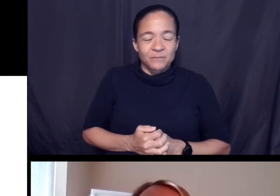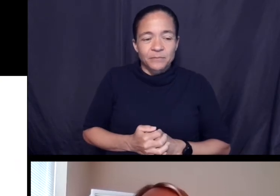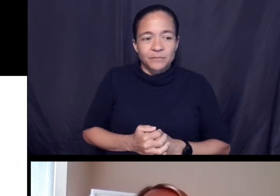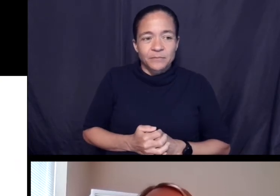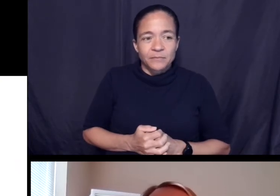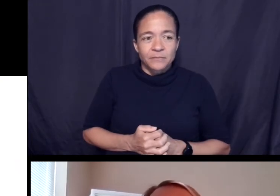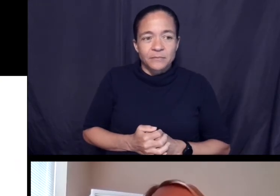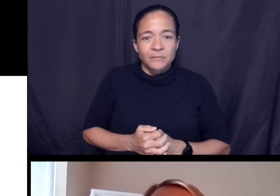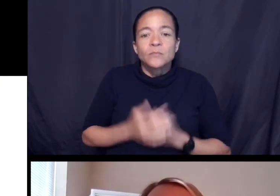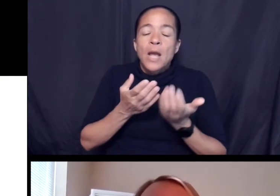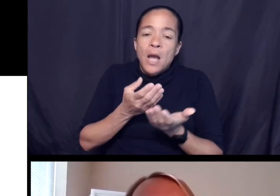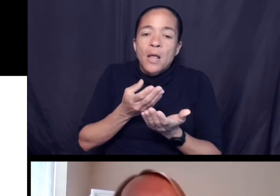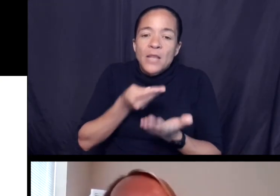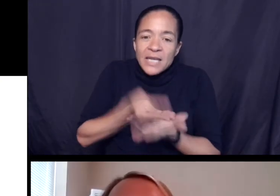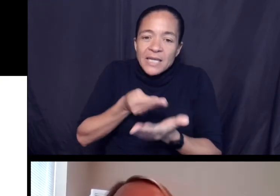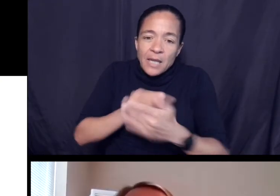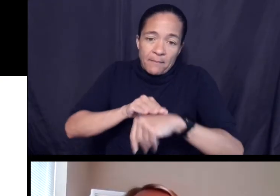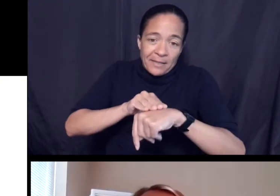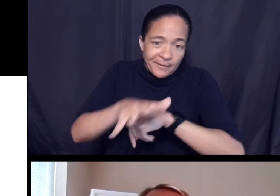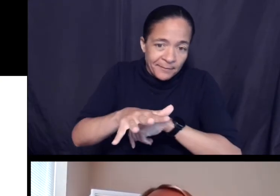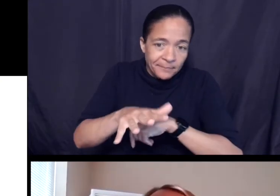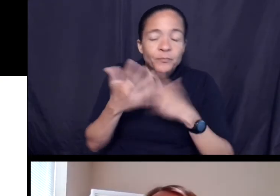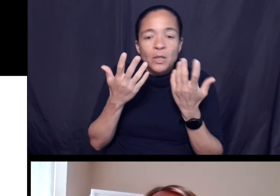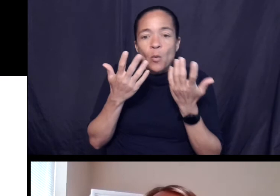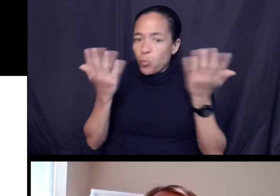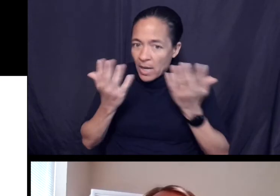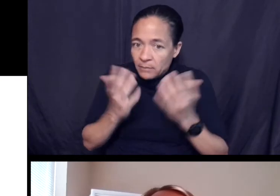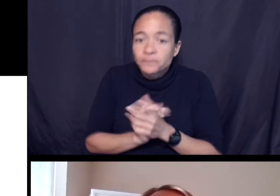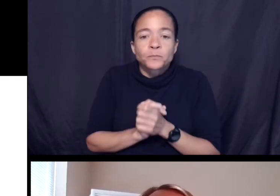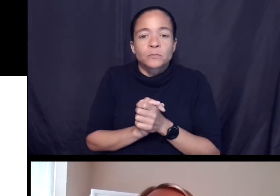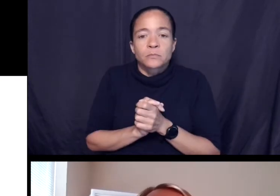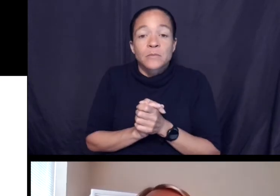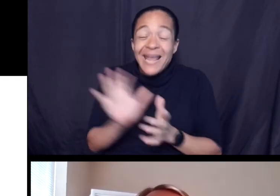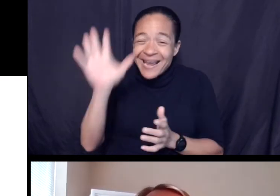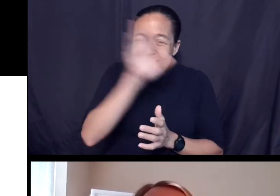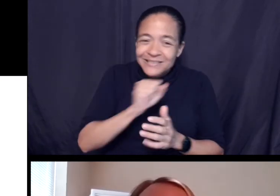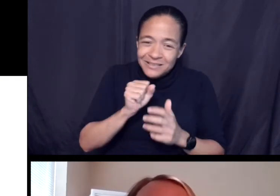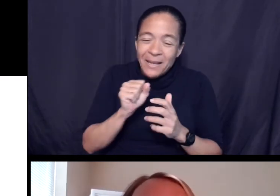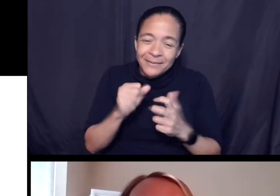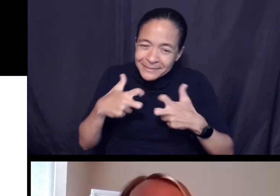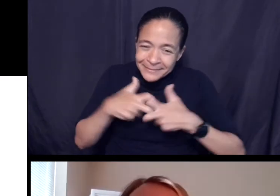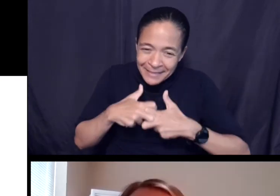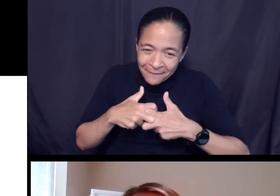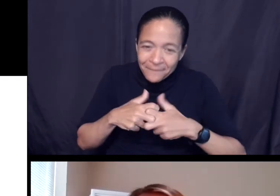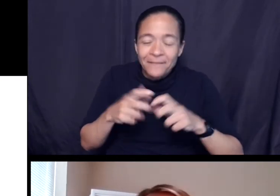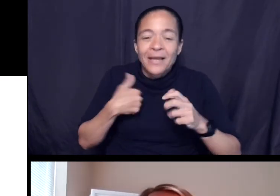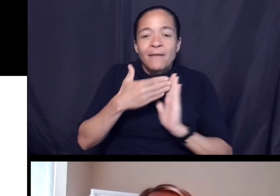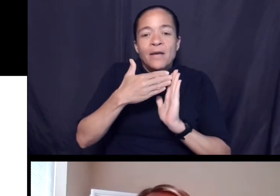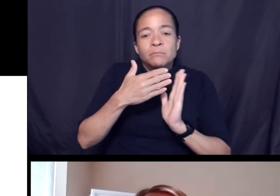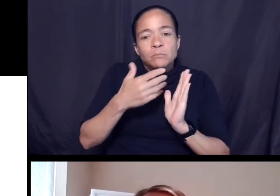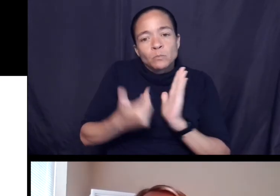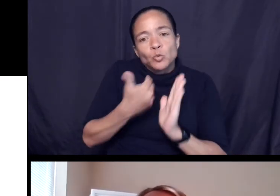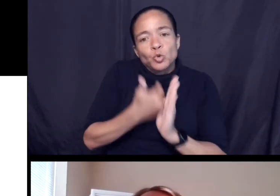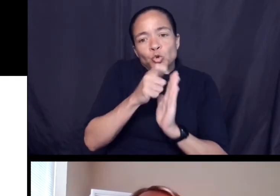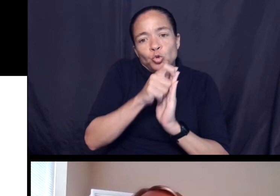What's the economic impact of congenital CMV? It's a little hard to estimate, and there's been some new papers published that